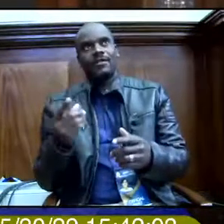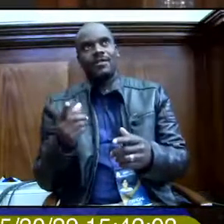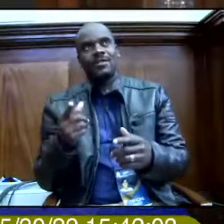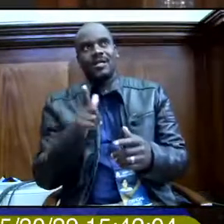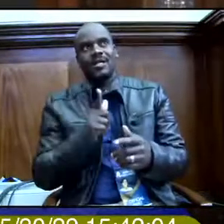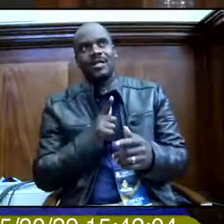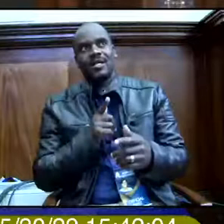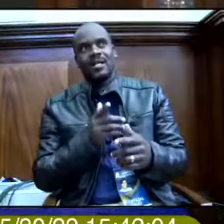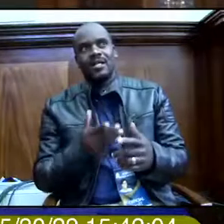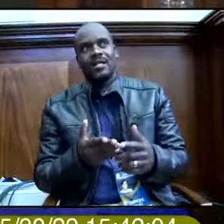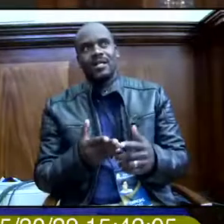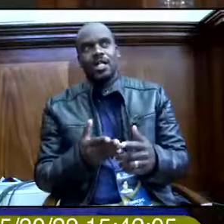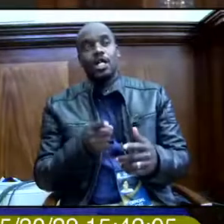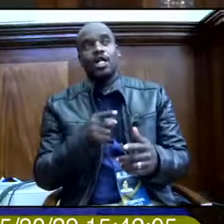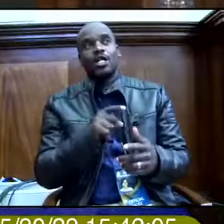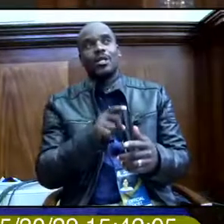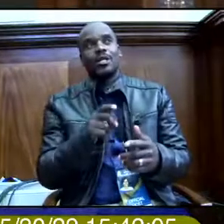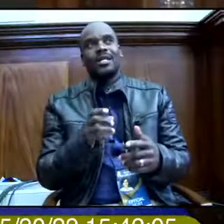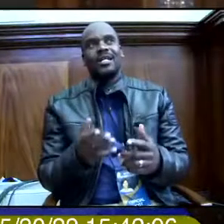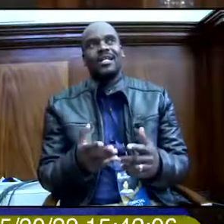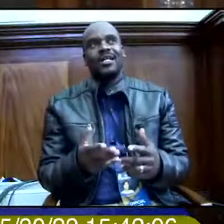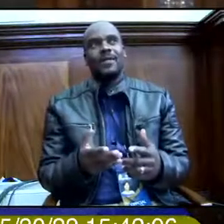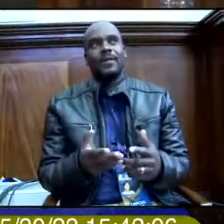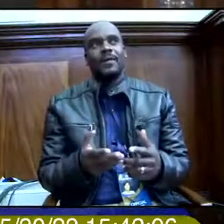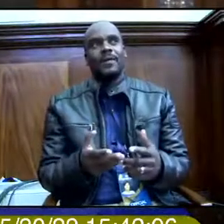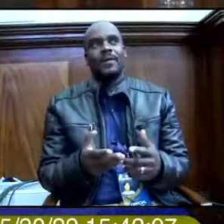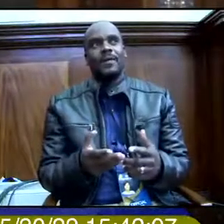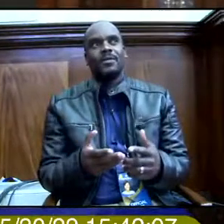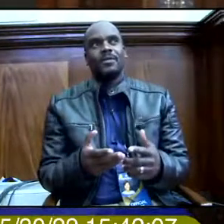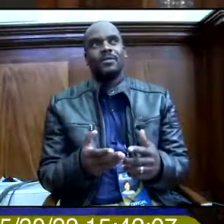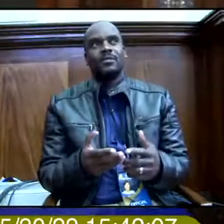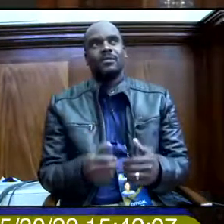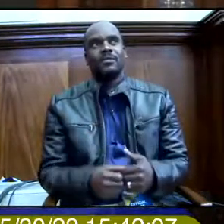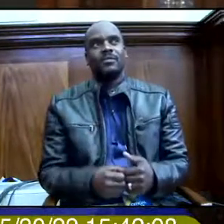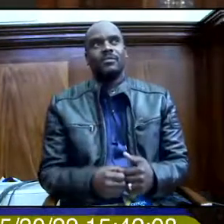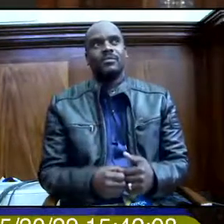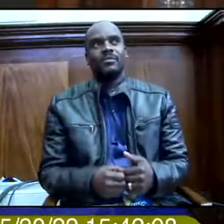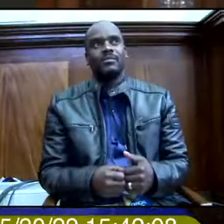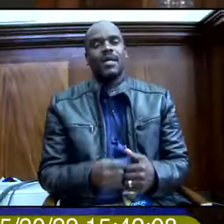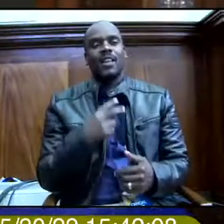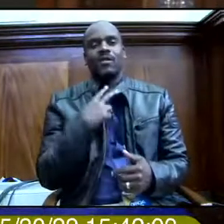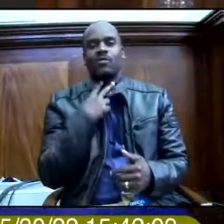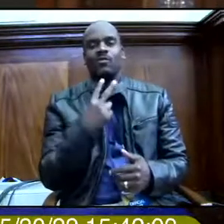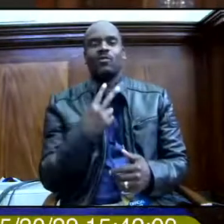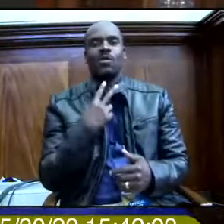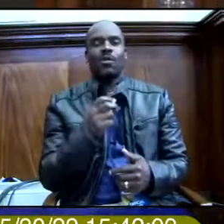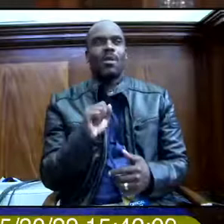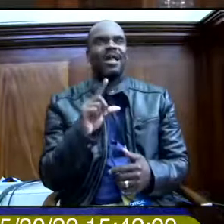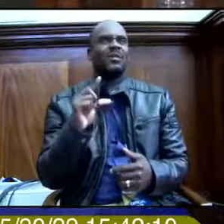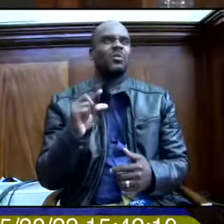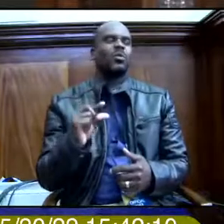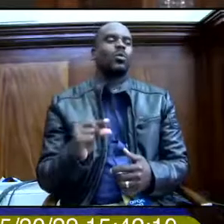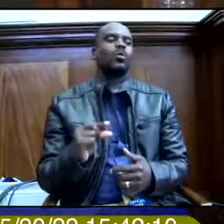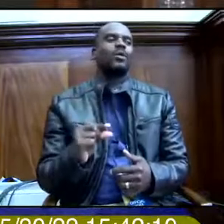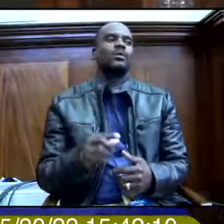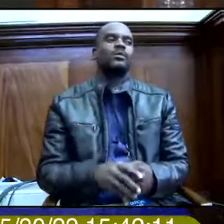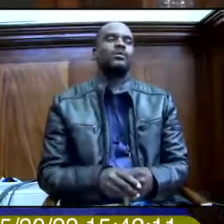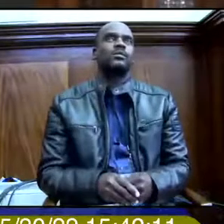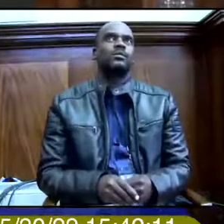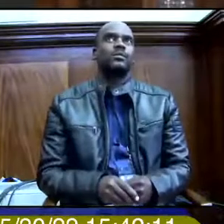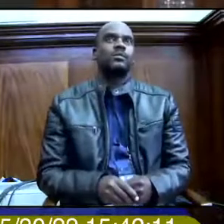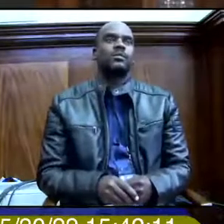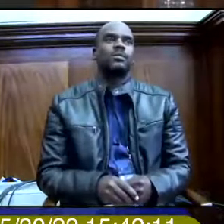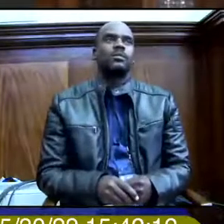our people particularly the people in the free state are not working because their jobs are being taken by the foreigners